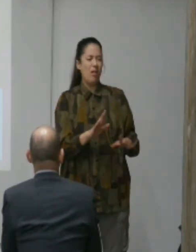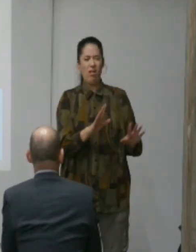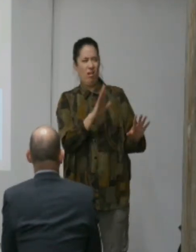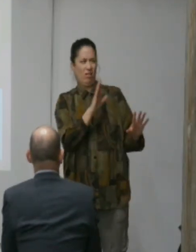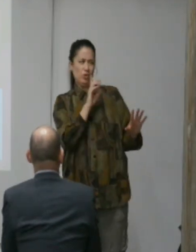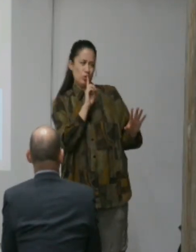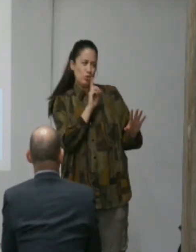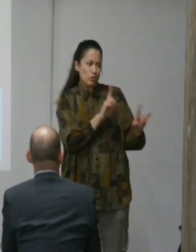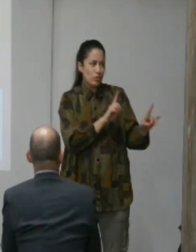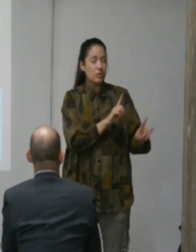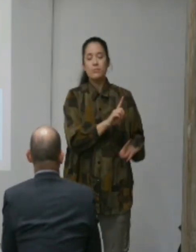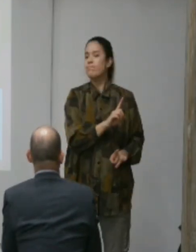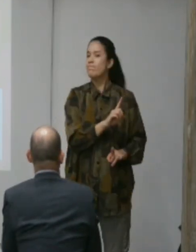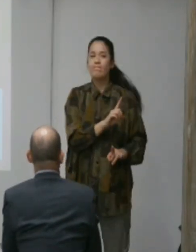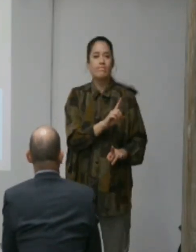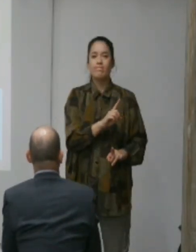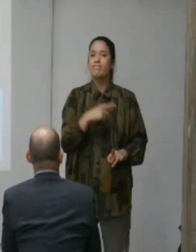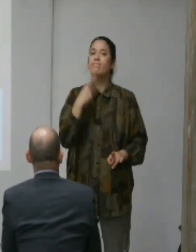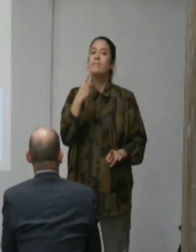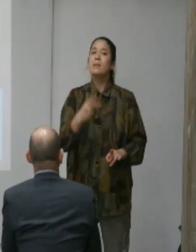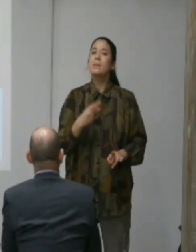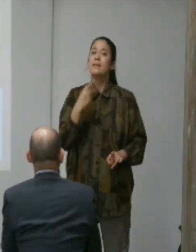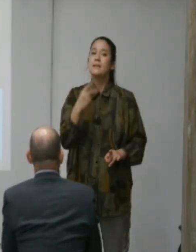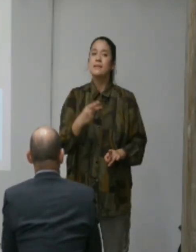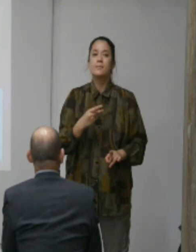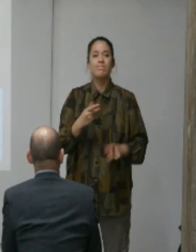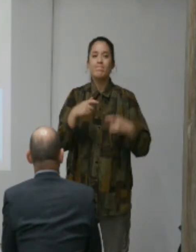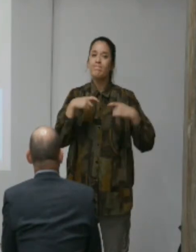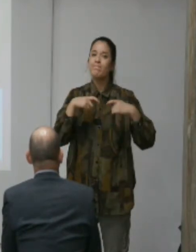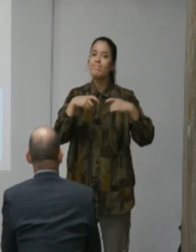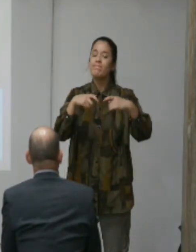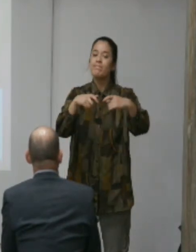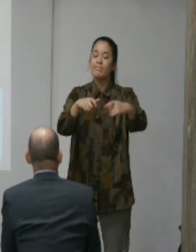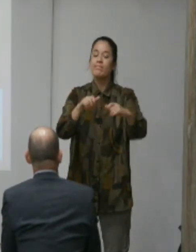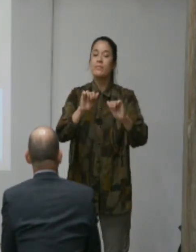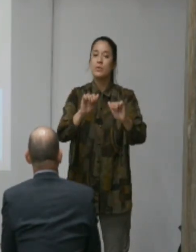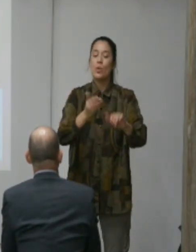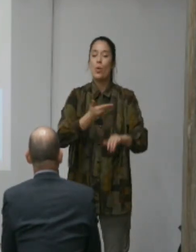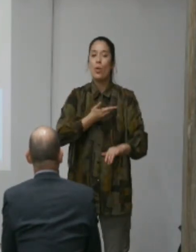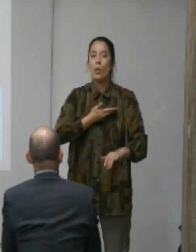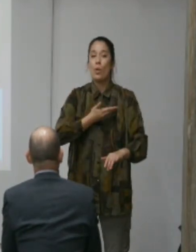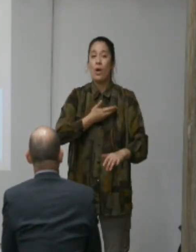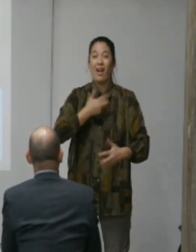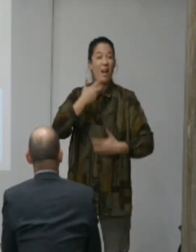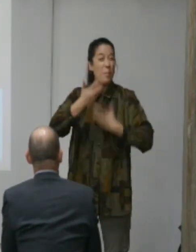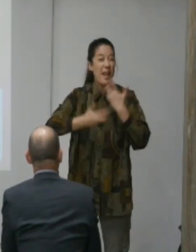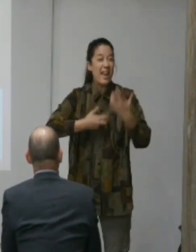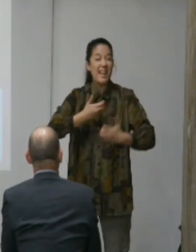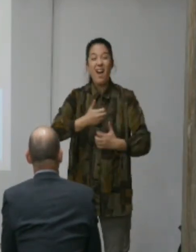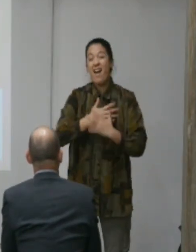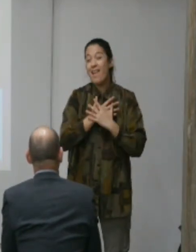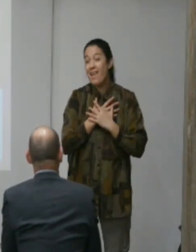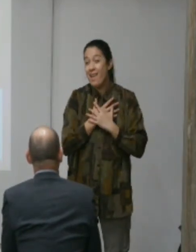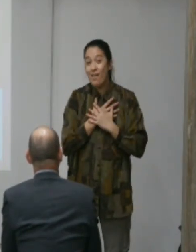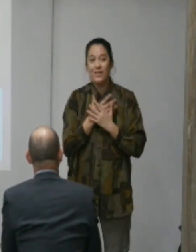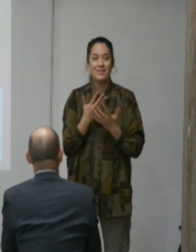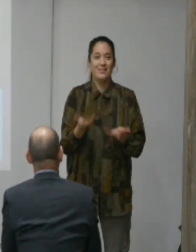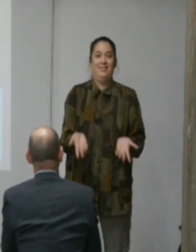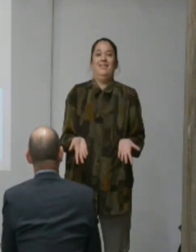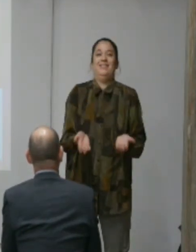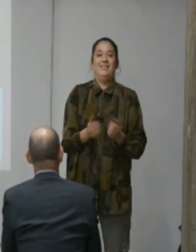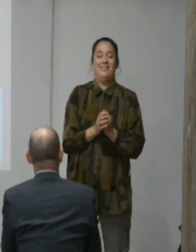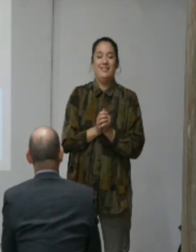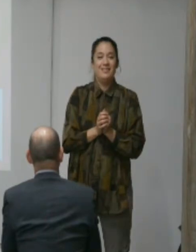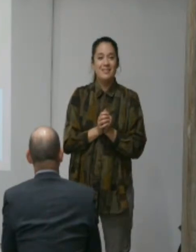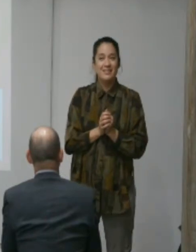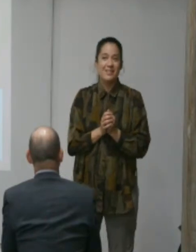Just, keep complaining. Like, and I love complaining. Like, it's so good. Like, even if I'm going to do it and I'll